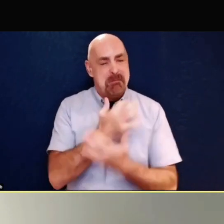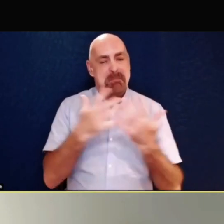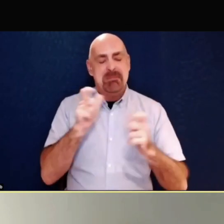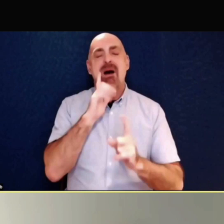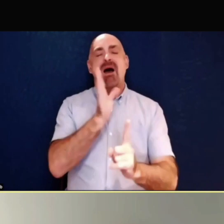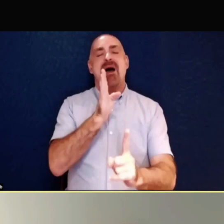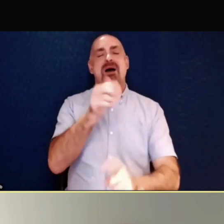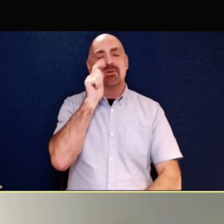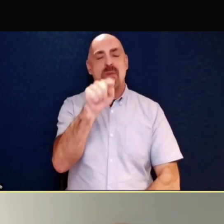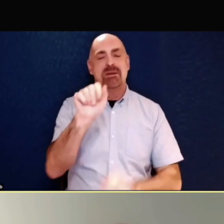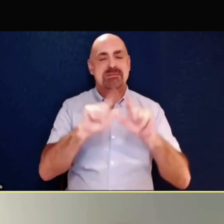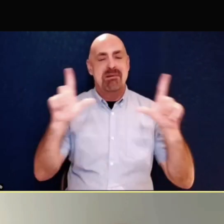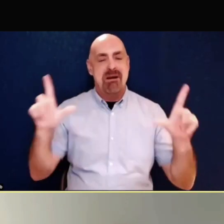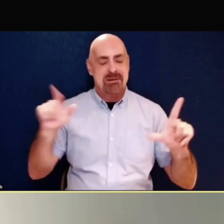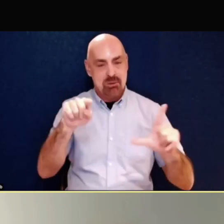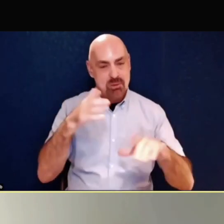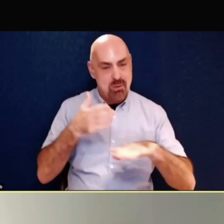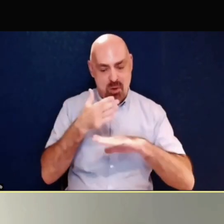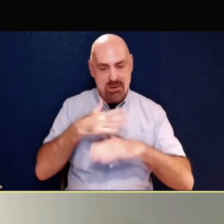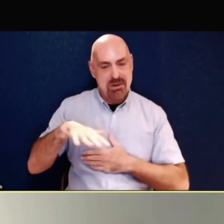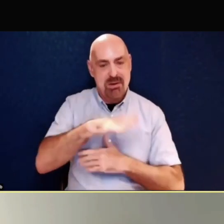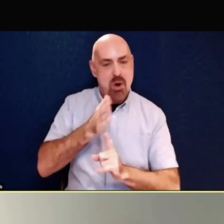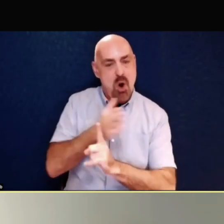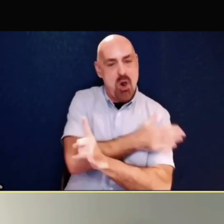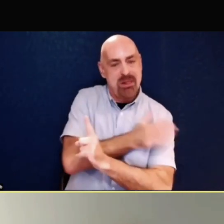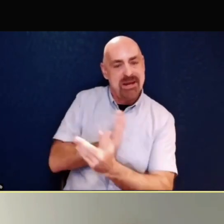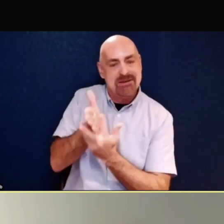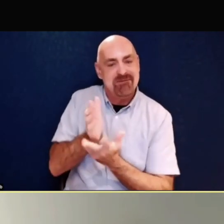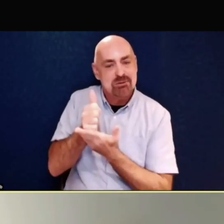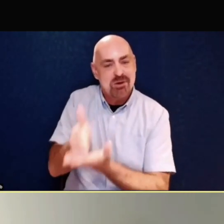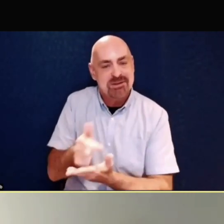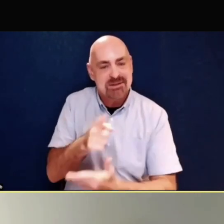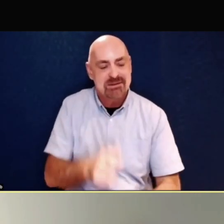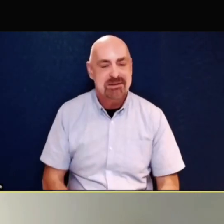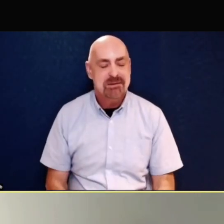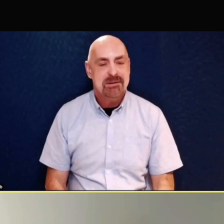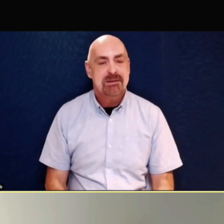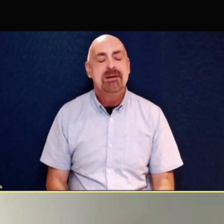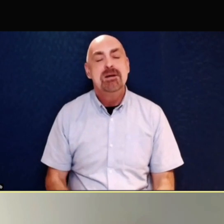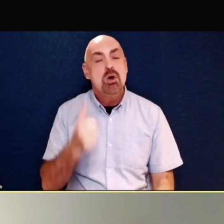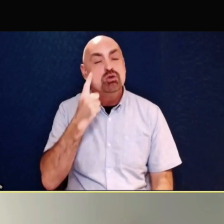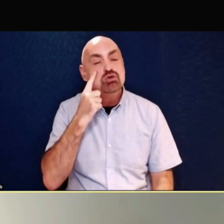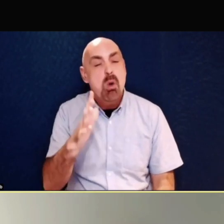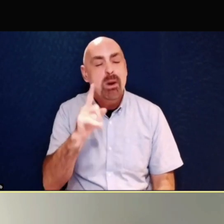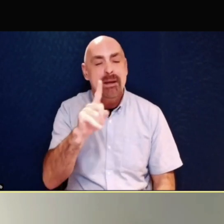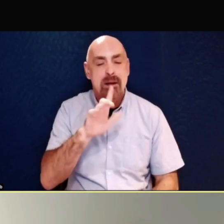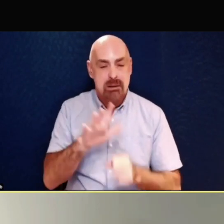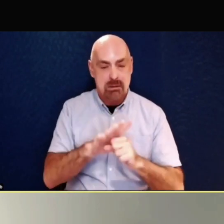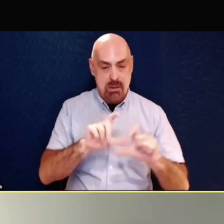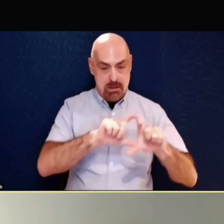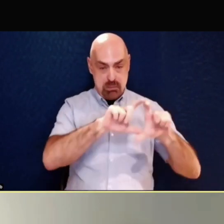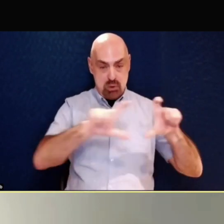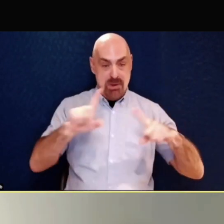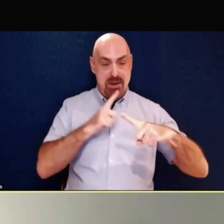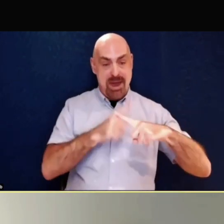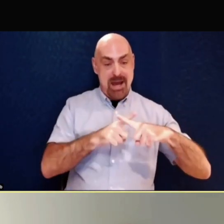you if you're in the field of early intervention. The Heckman Curve. So showing across the bottom, across the x-axis